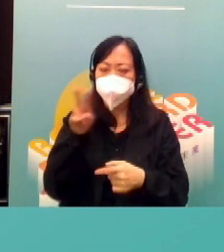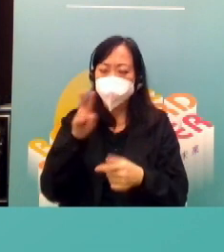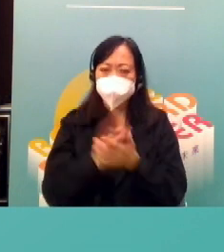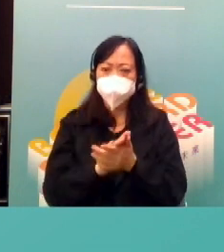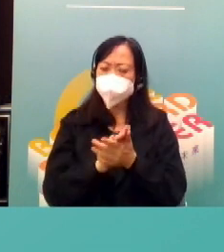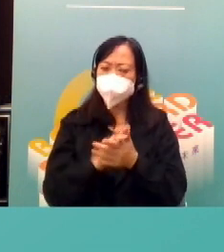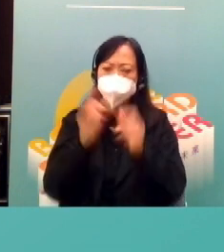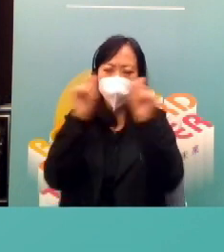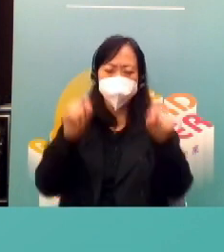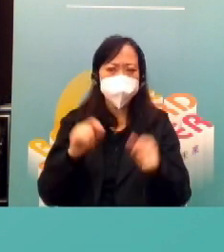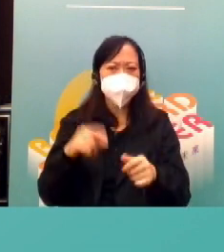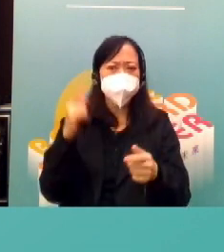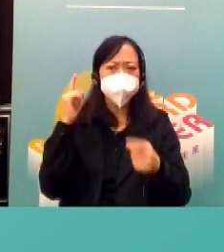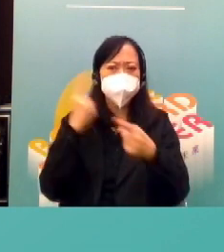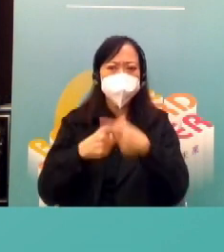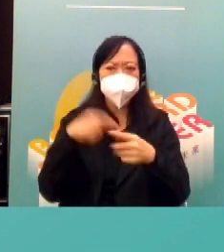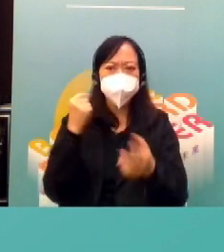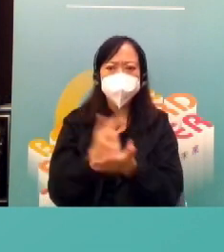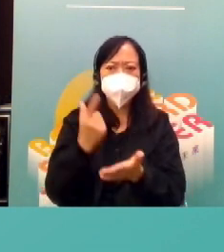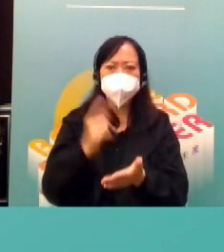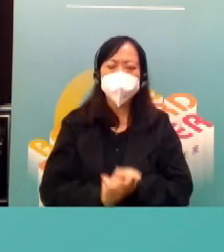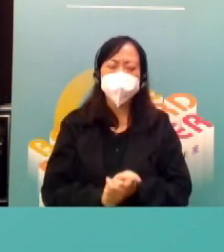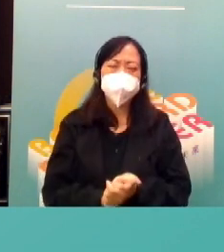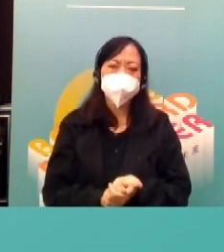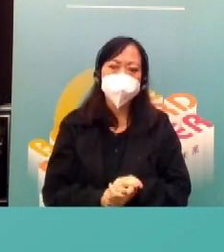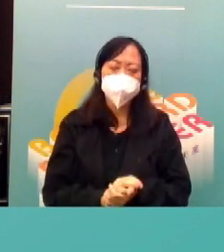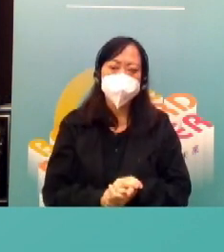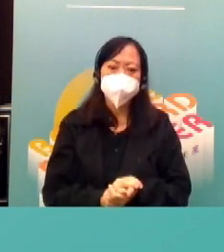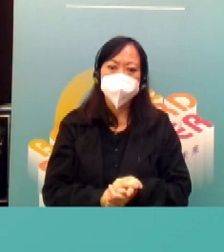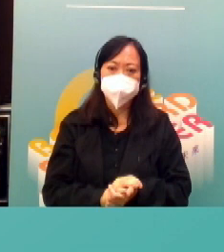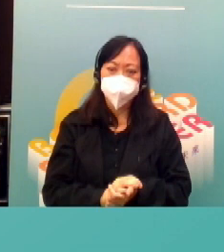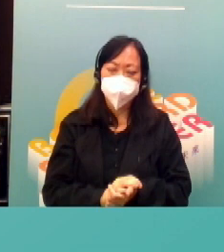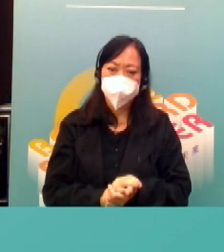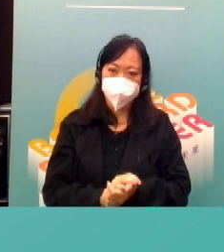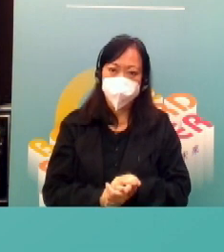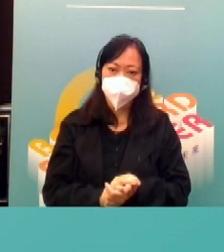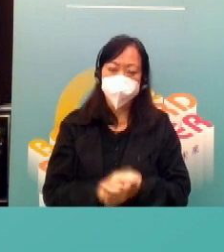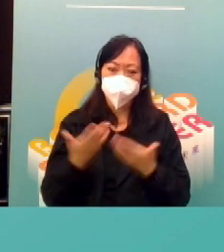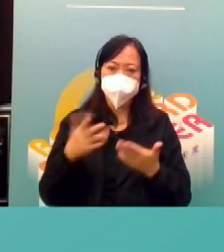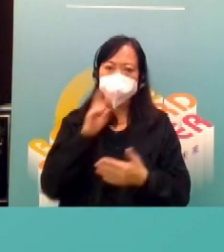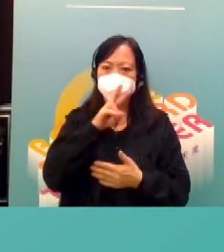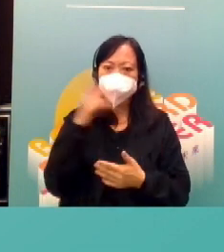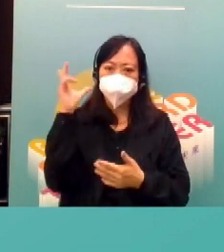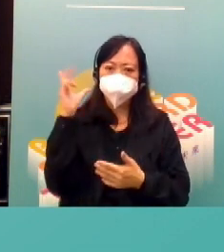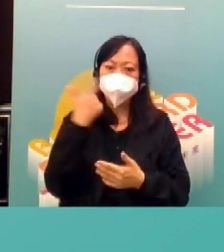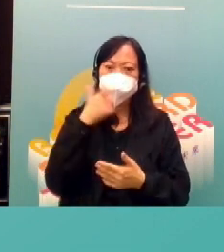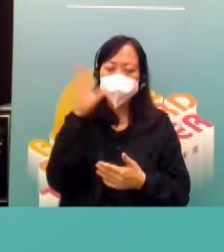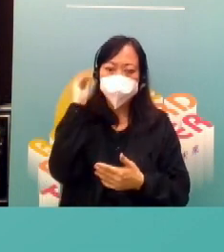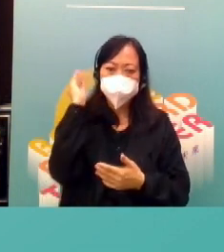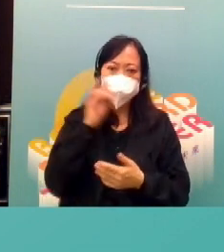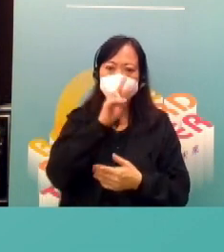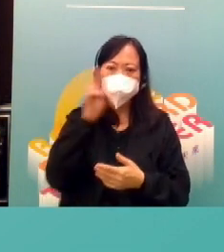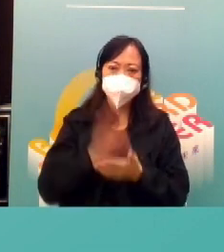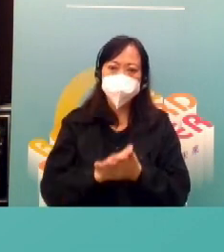story of the haves and the have-nots. I mean, you just watch the news. You know, we saw tech corporations' share prices soaring